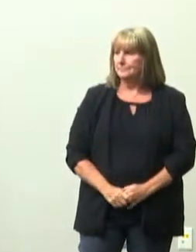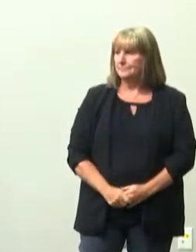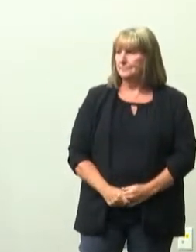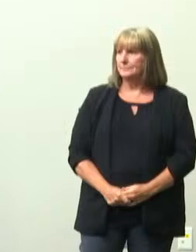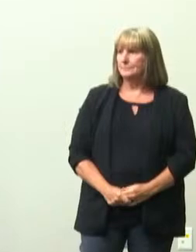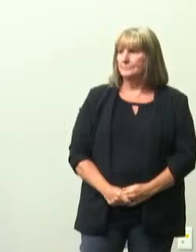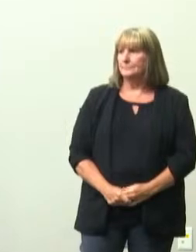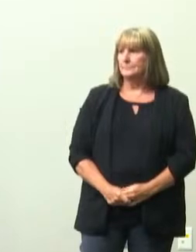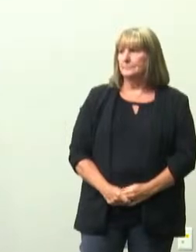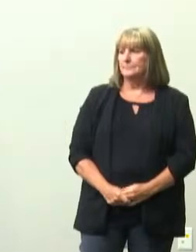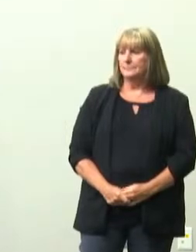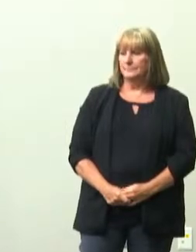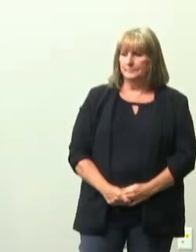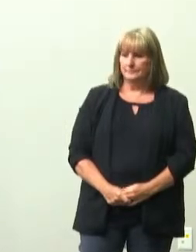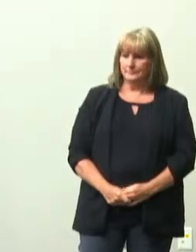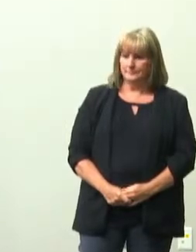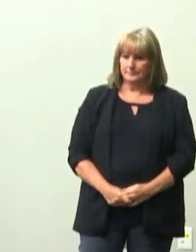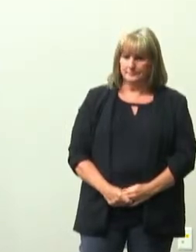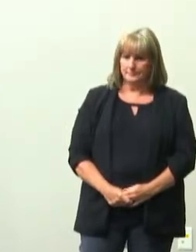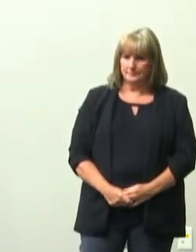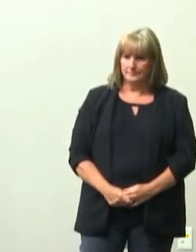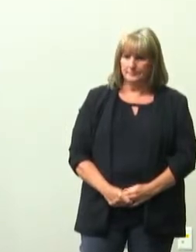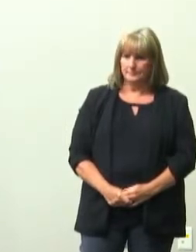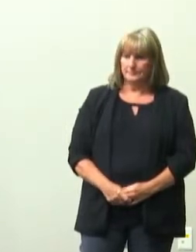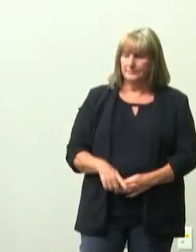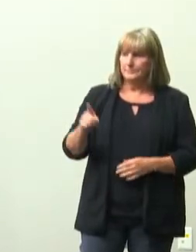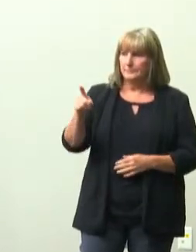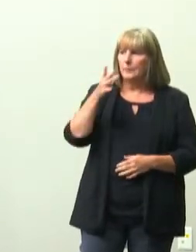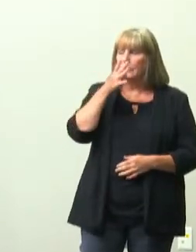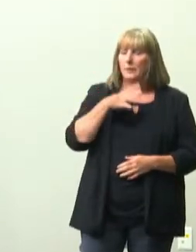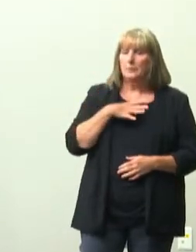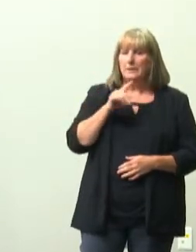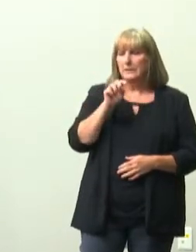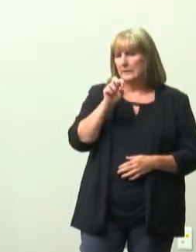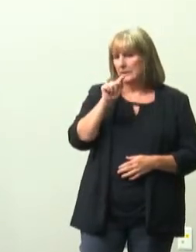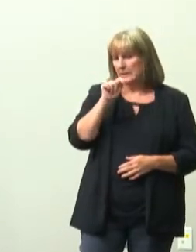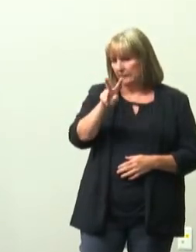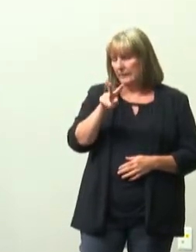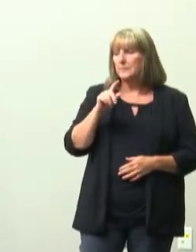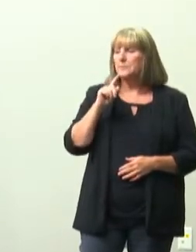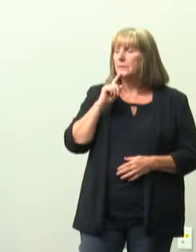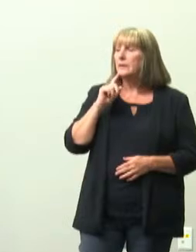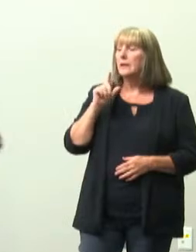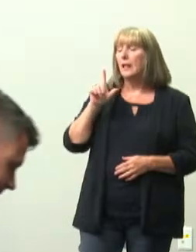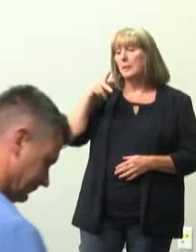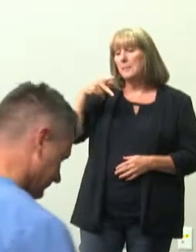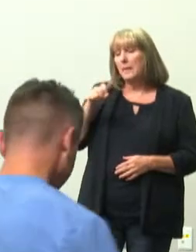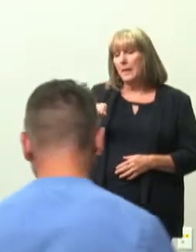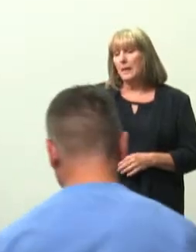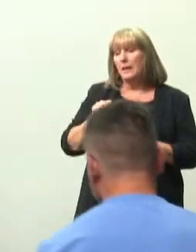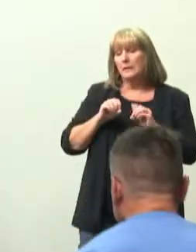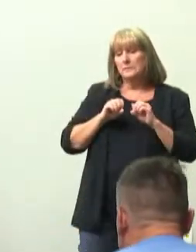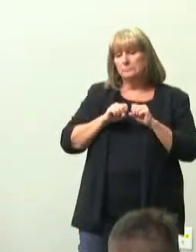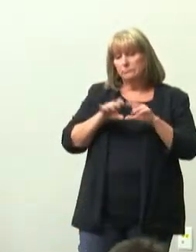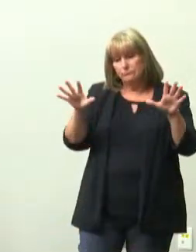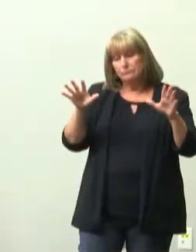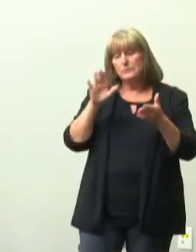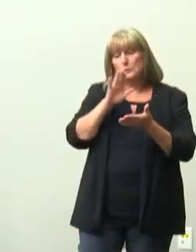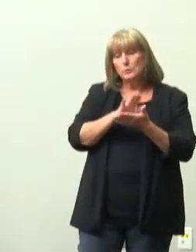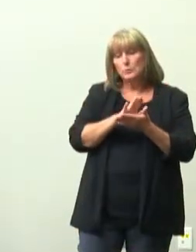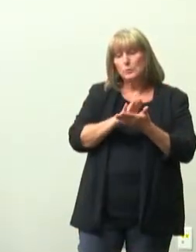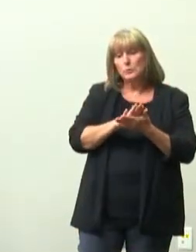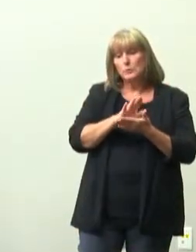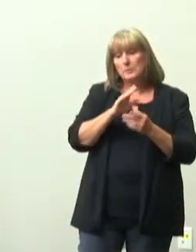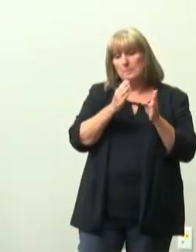I have another question for Pat. LPS sort of solidified and sent out that back to school plan. They work very closely with you. They said they'd